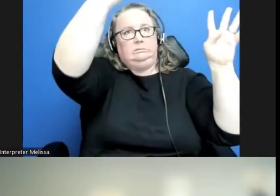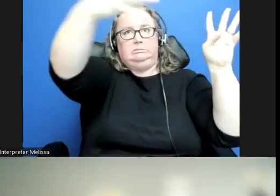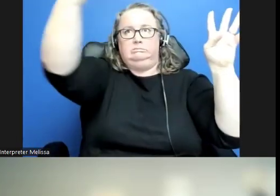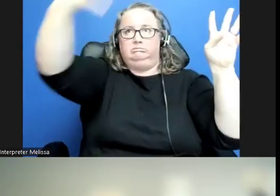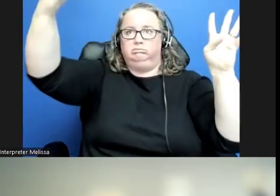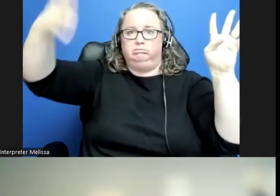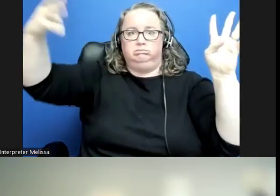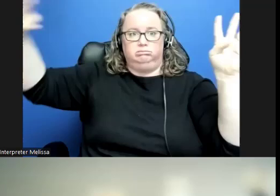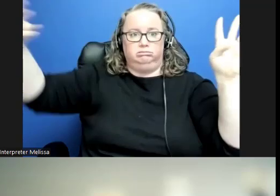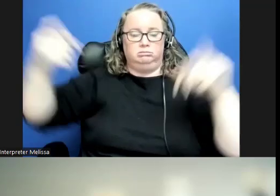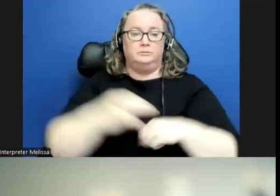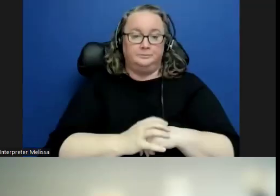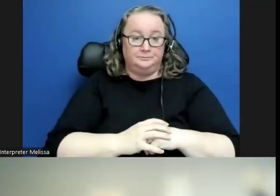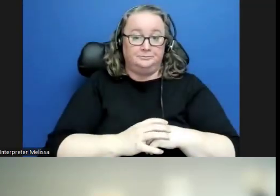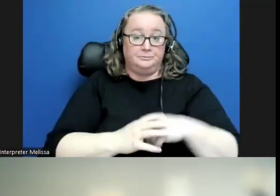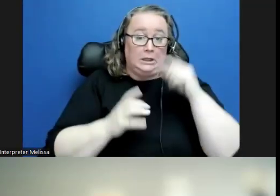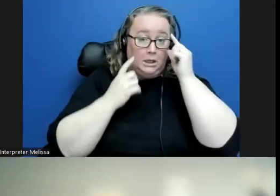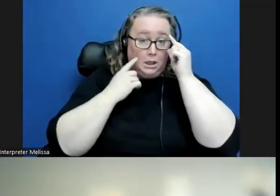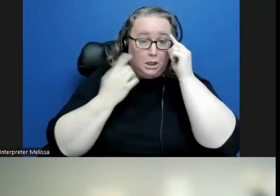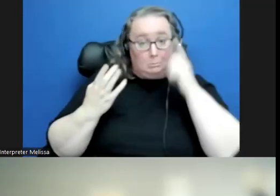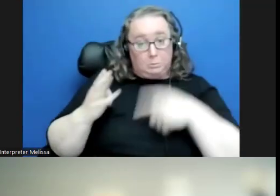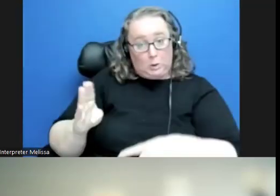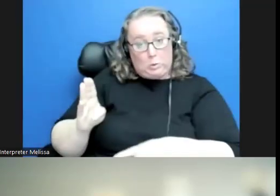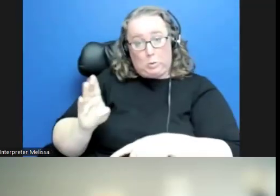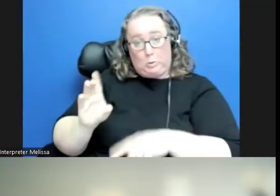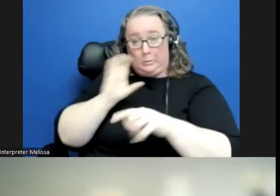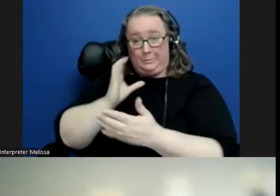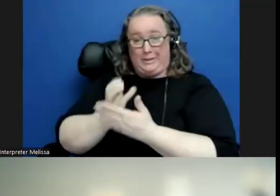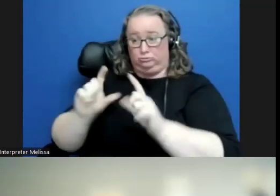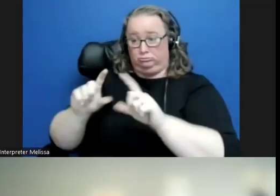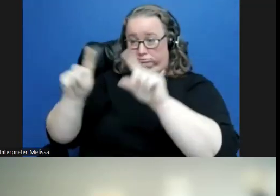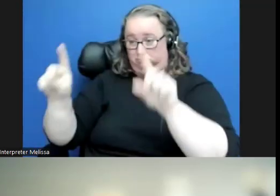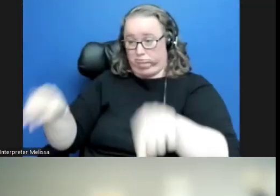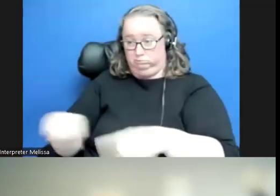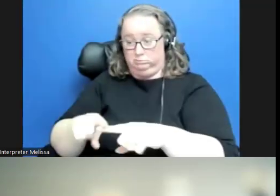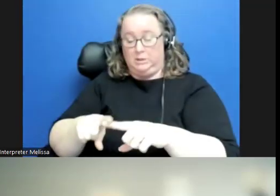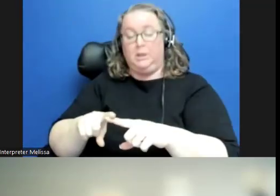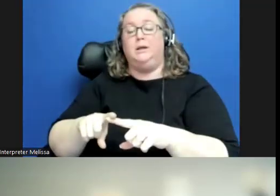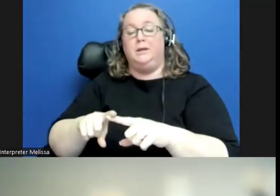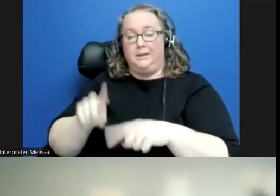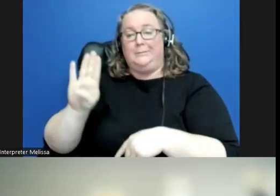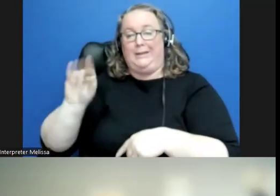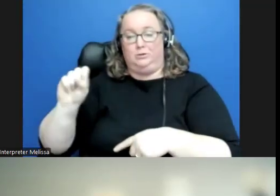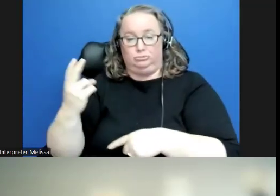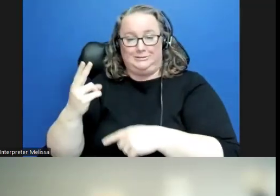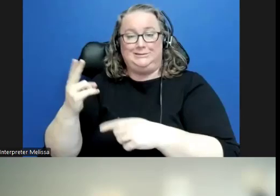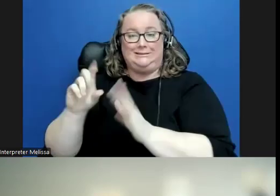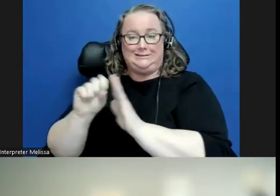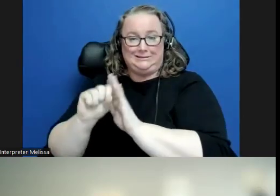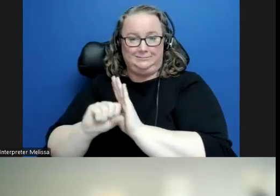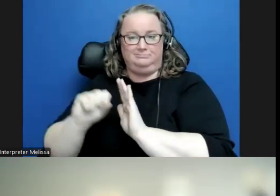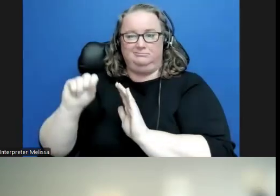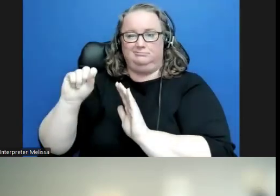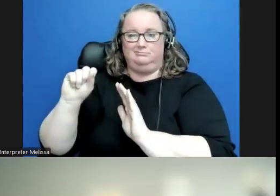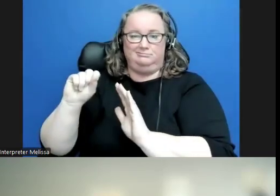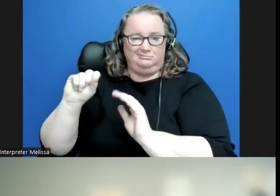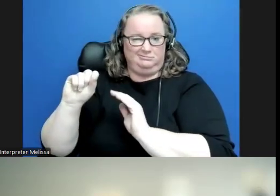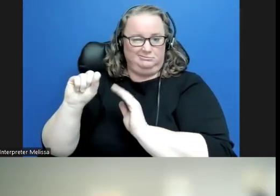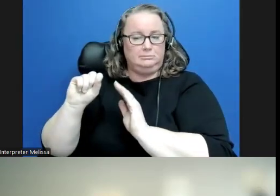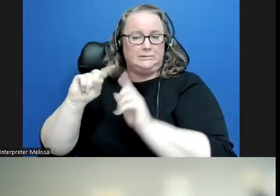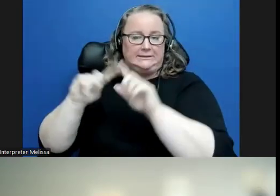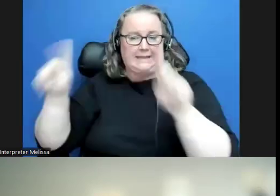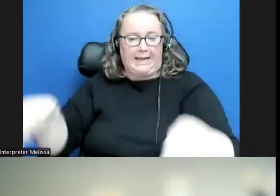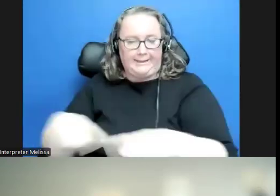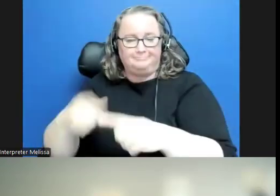of the photo is the blue Department of Correction Bridgewater State Hospital sign. We did show this